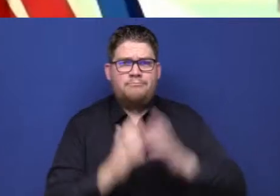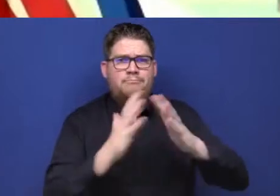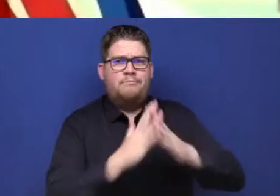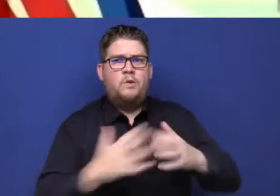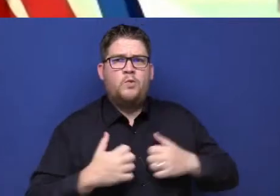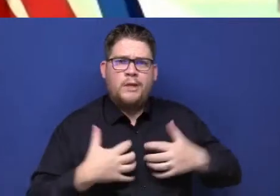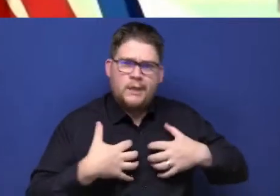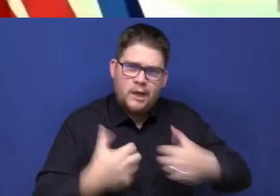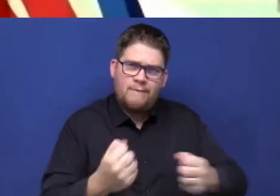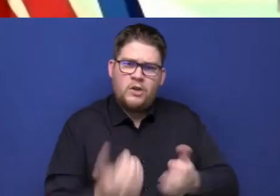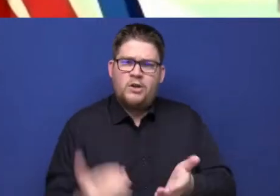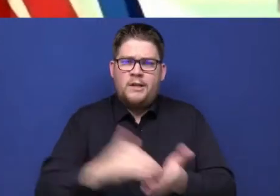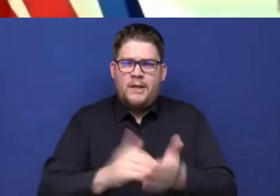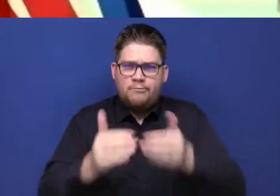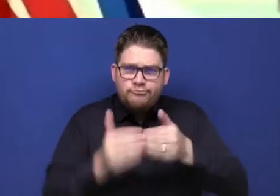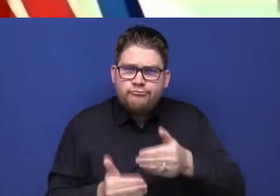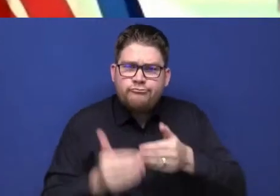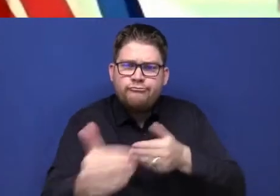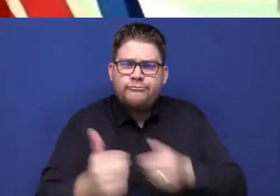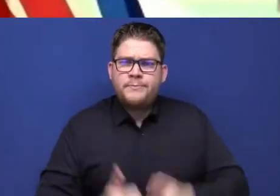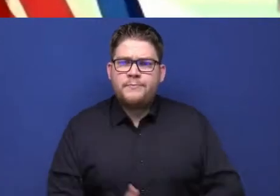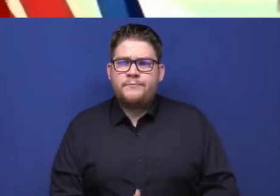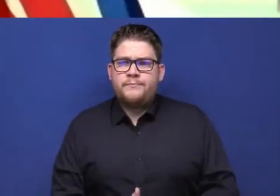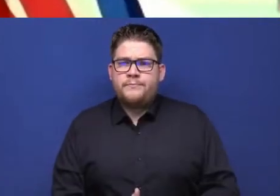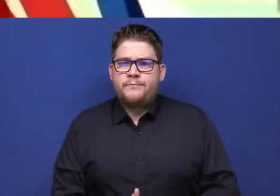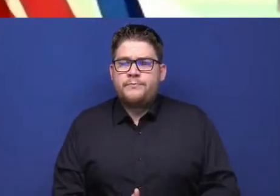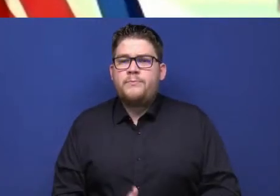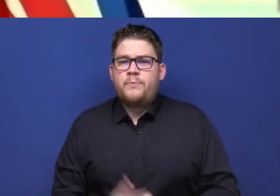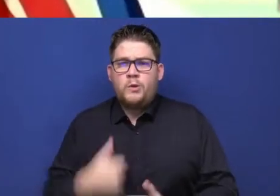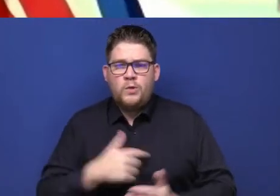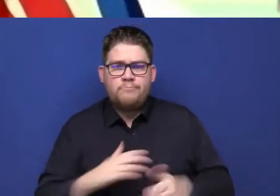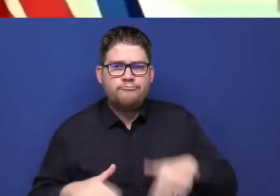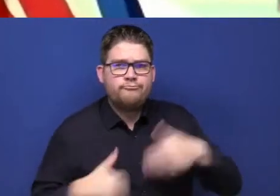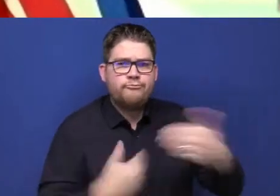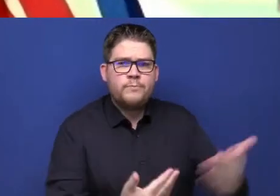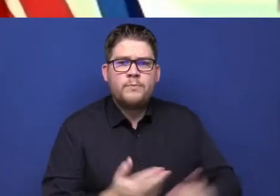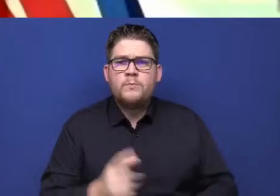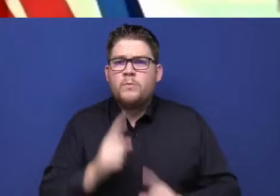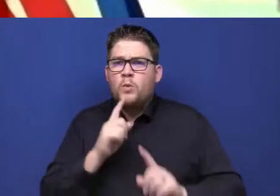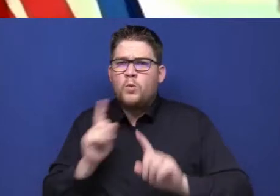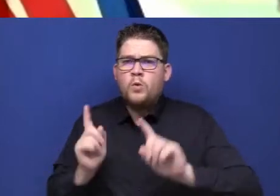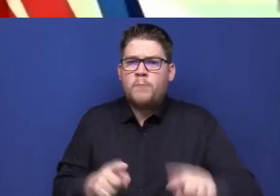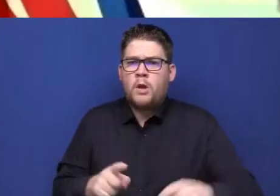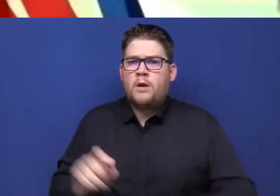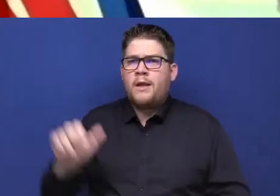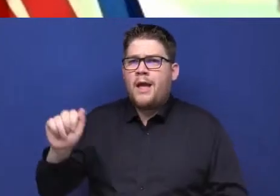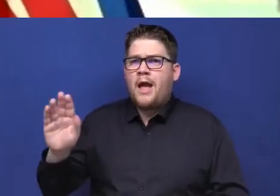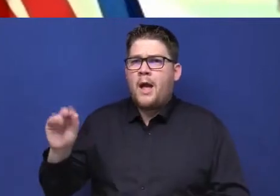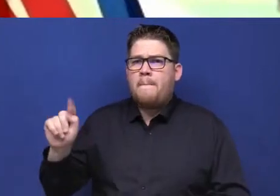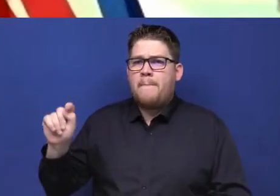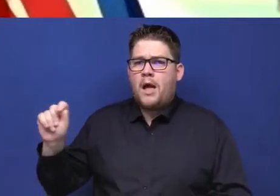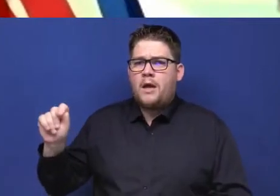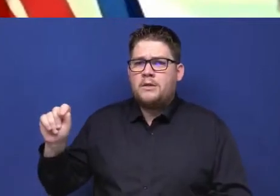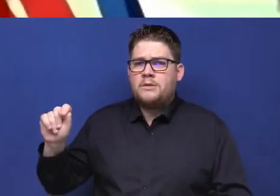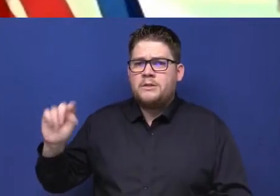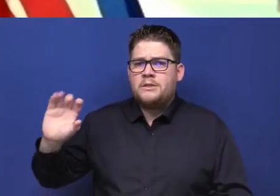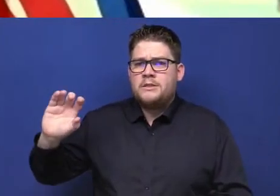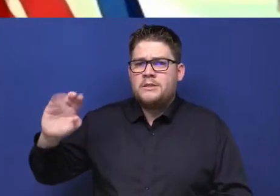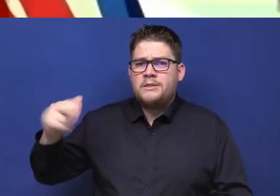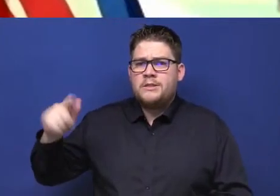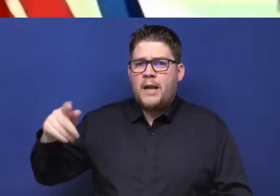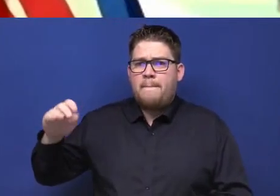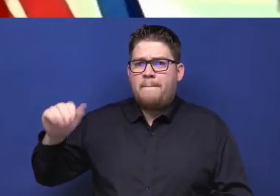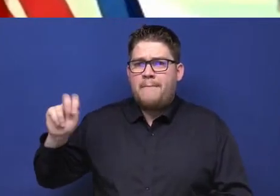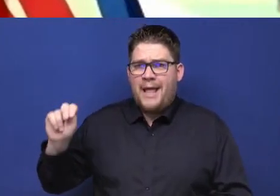the Abbott-Chapman report, which came out of the 2017 fires. This has been a difficult fire season for many of our